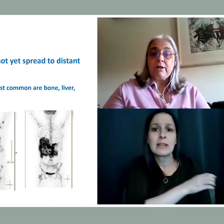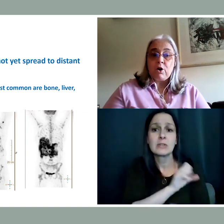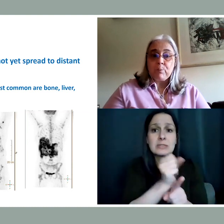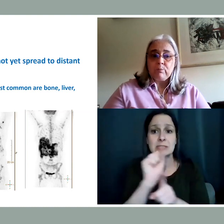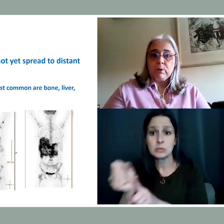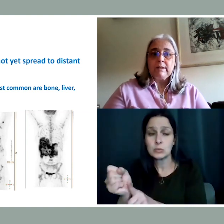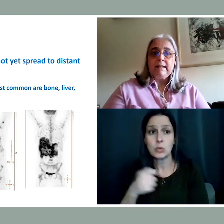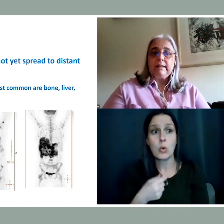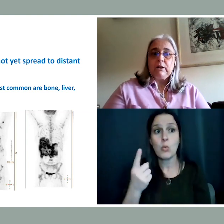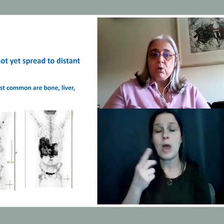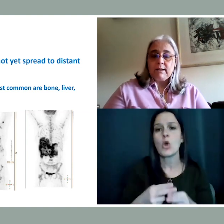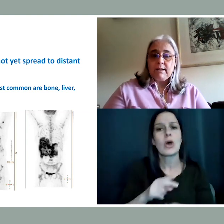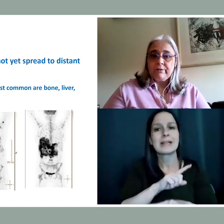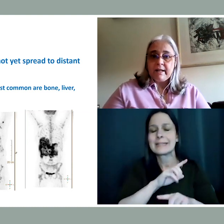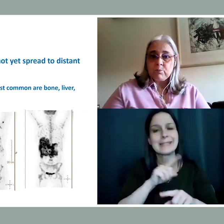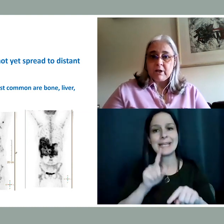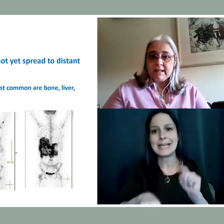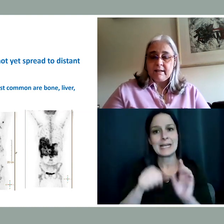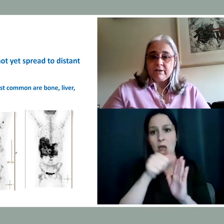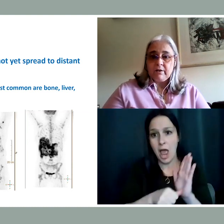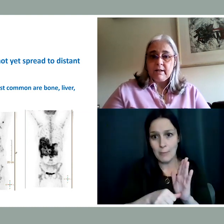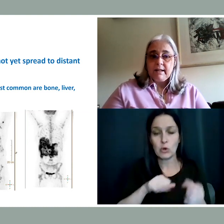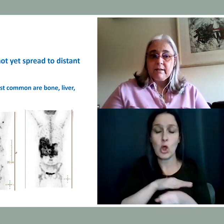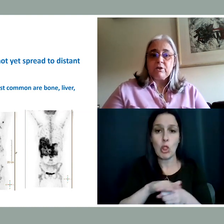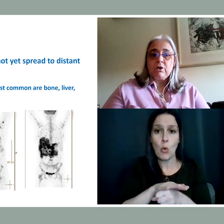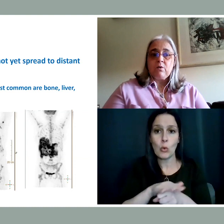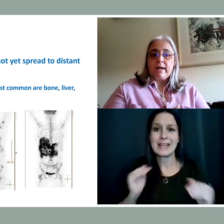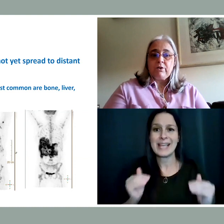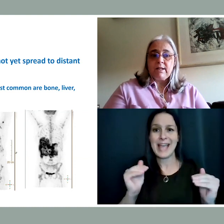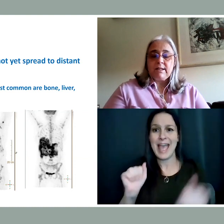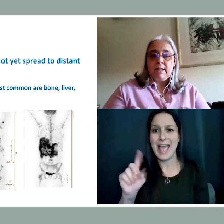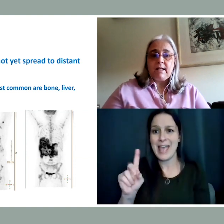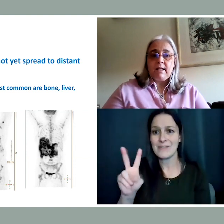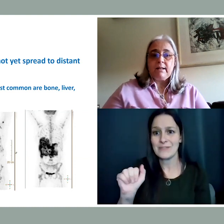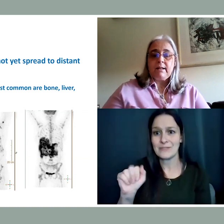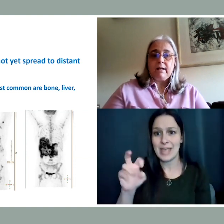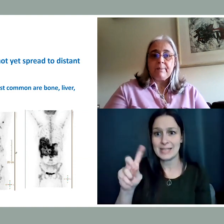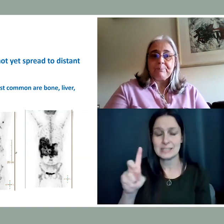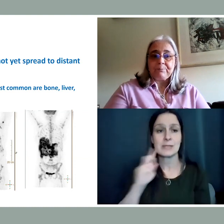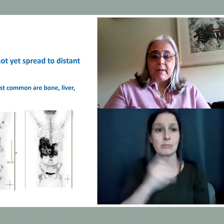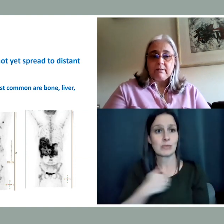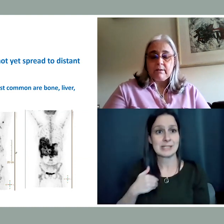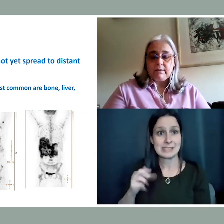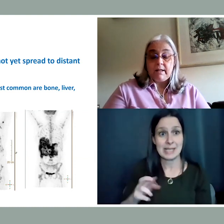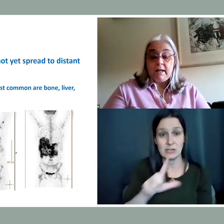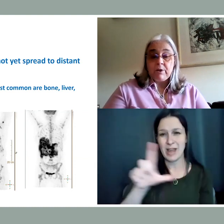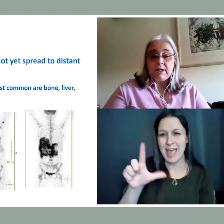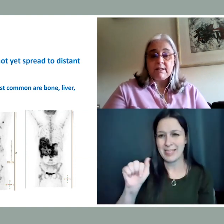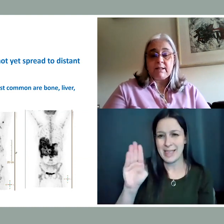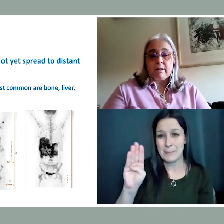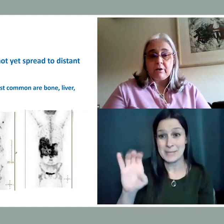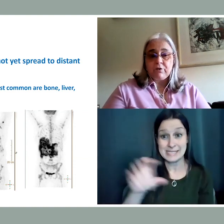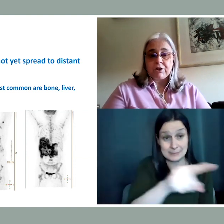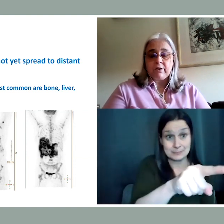called inoperable locally advanced breast cancer. So as you can see in the